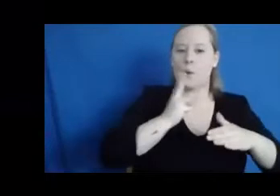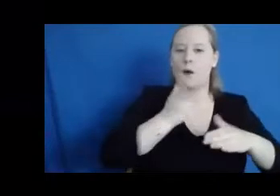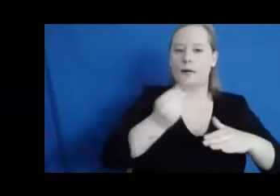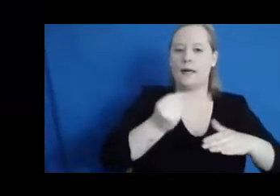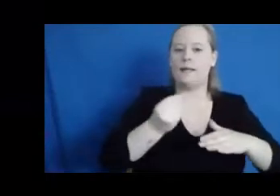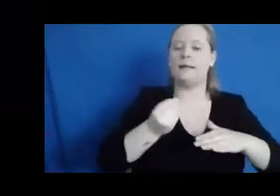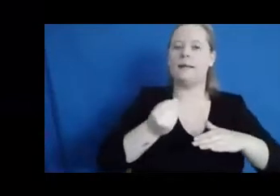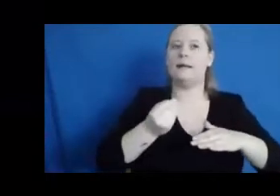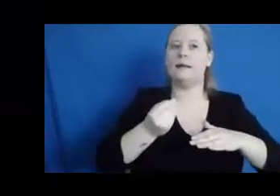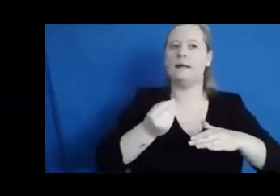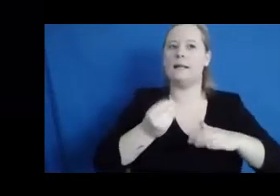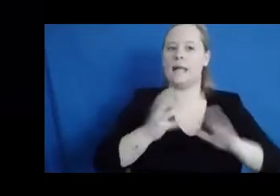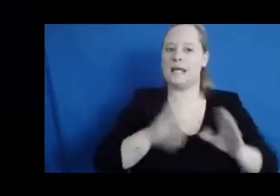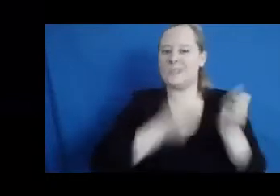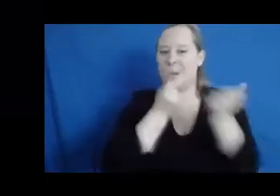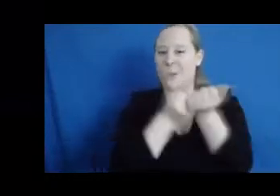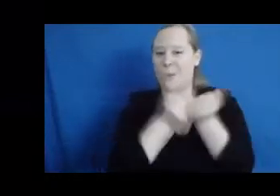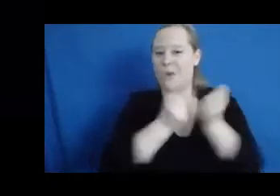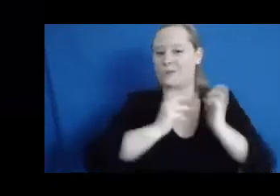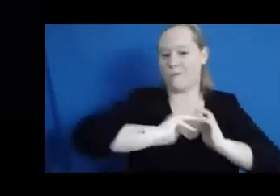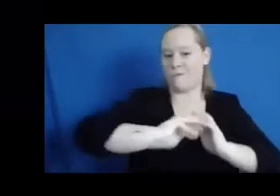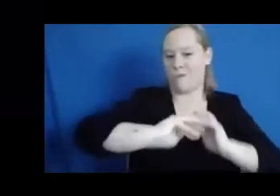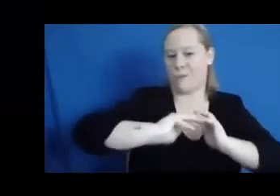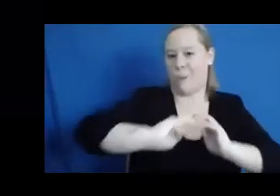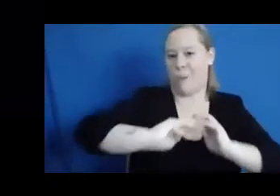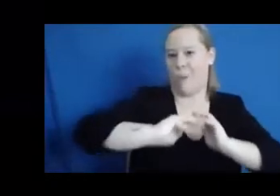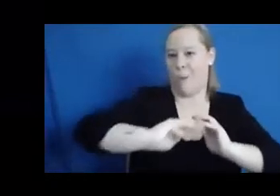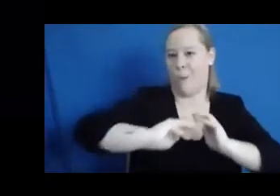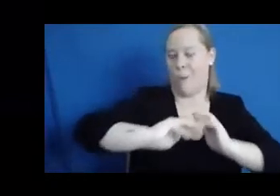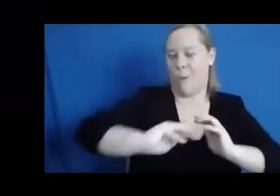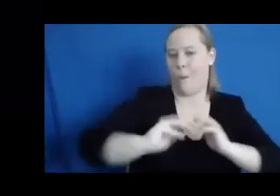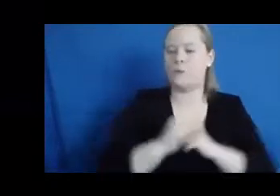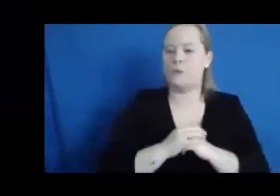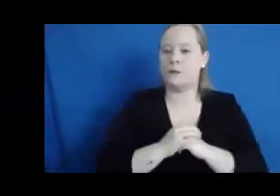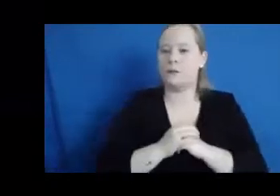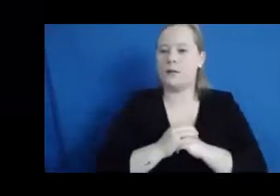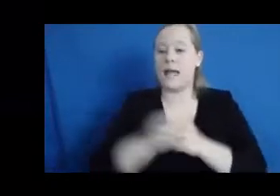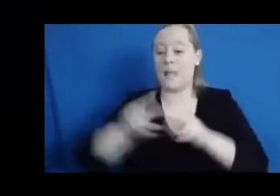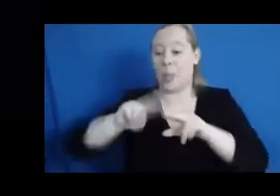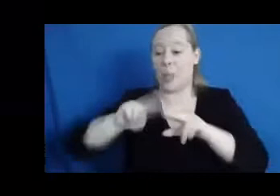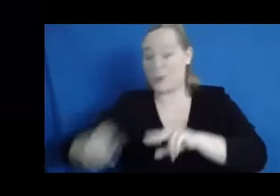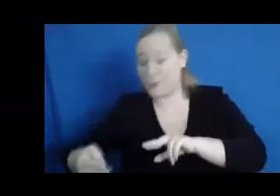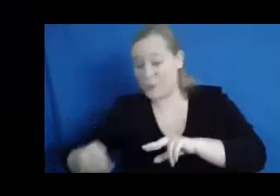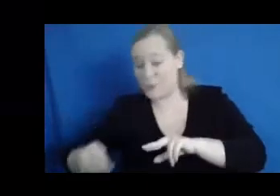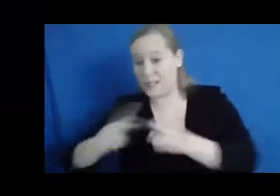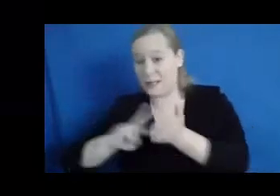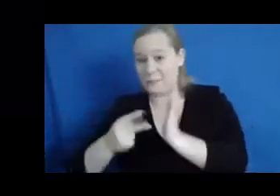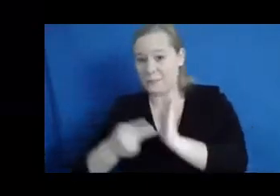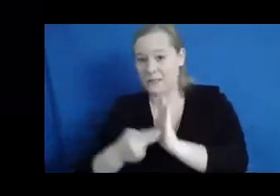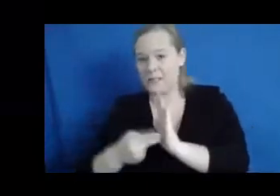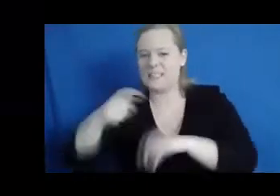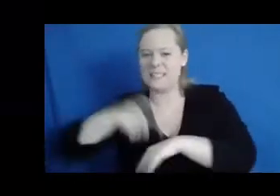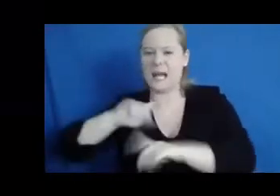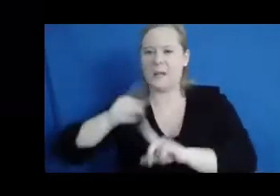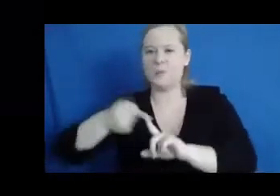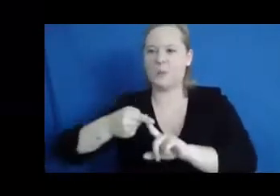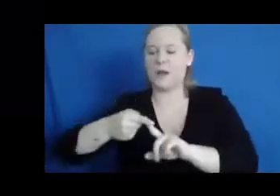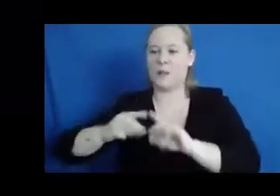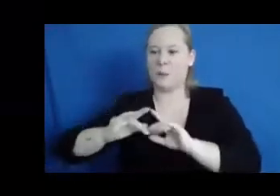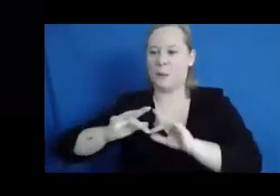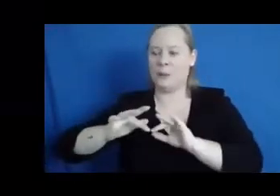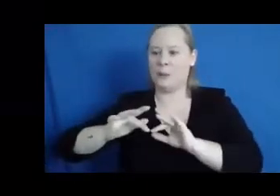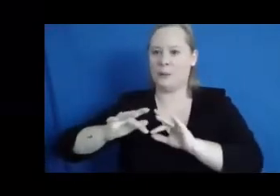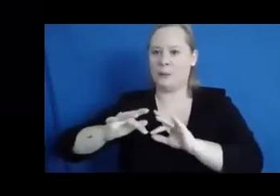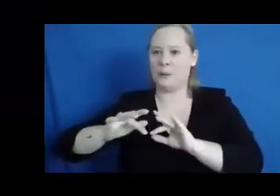and supports the flow of the river, and losing being the time when, or sections where